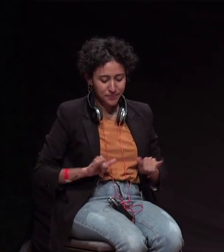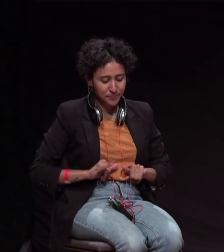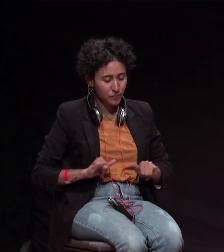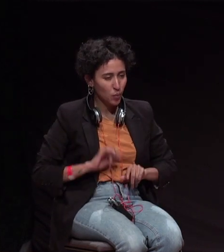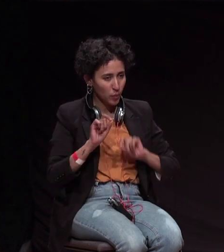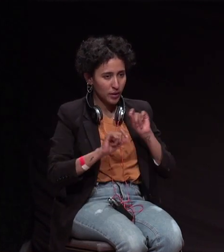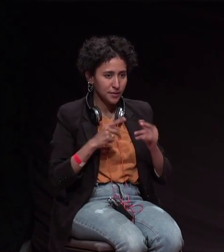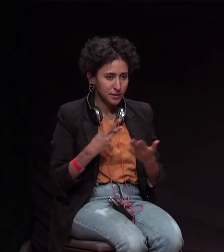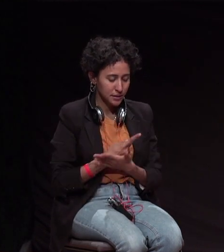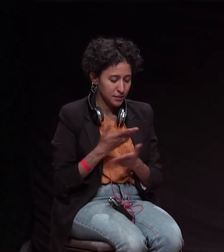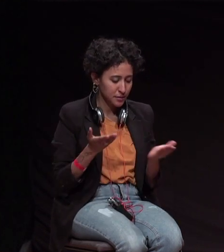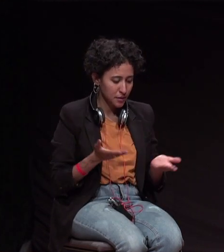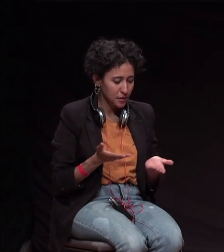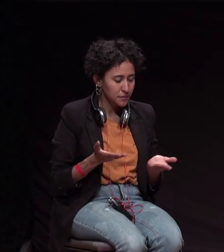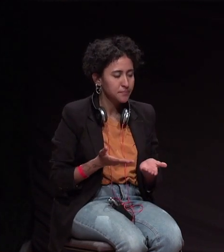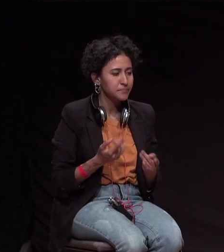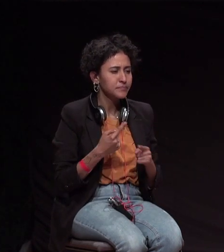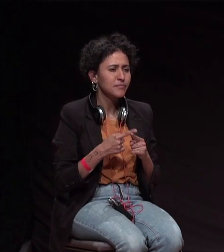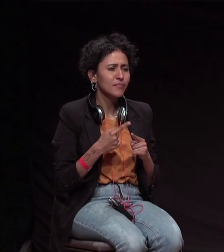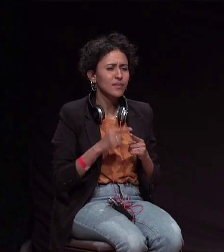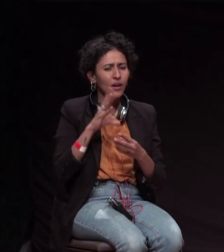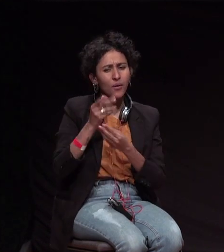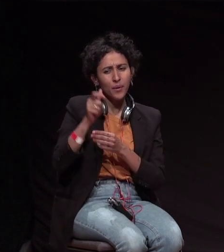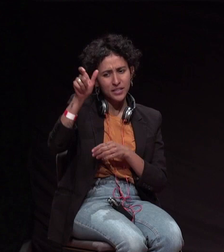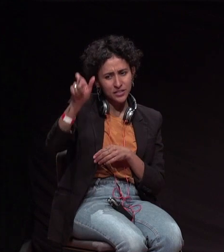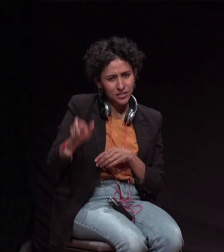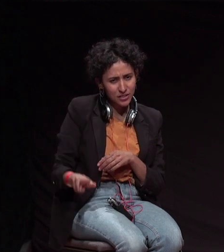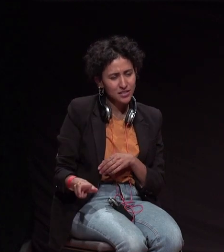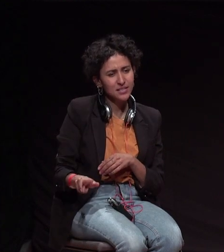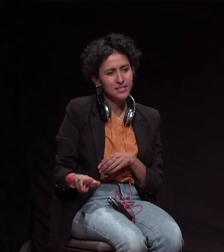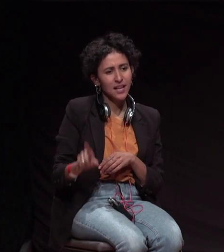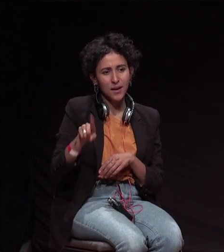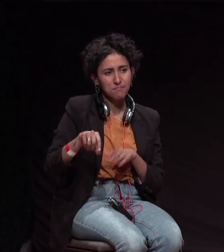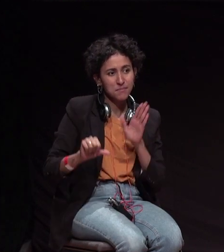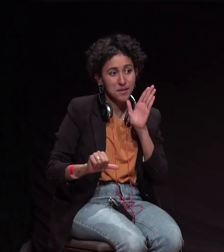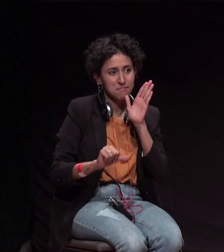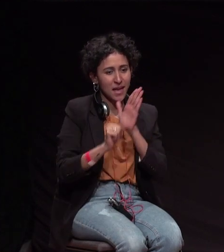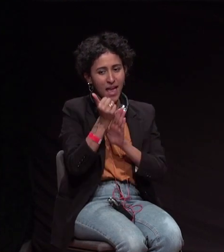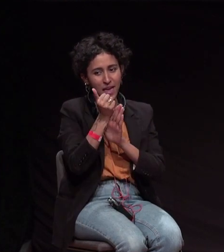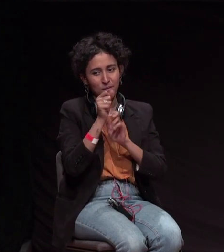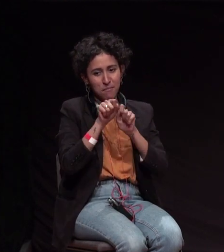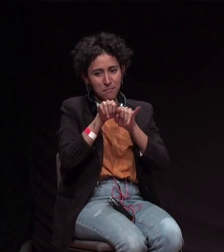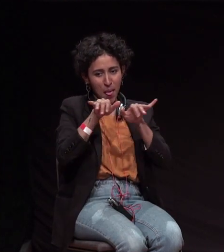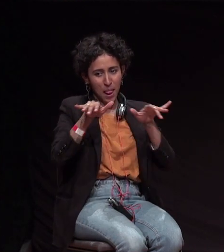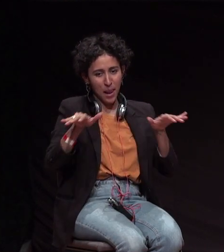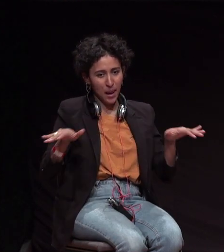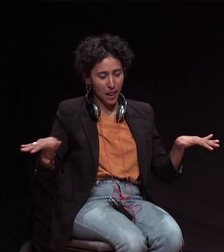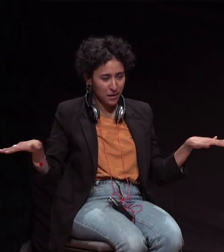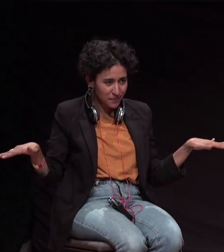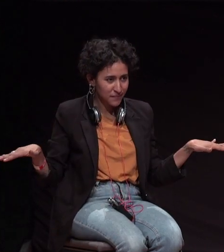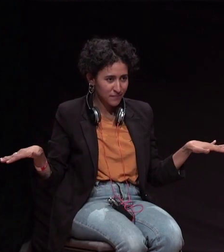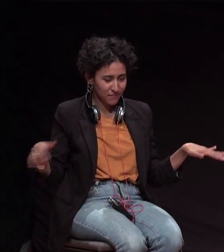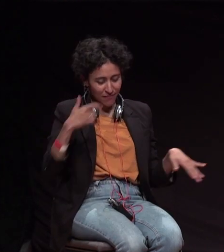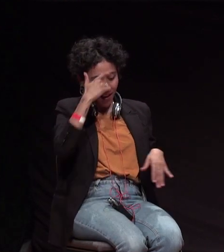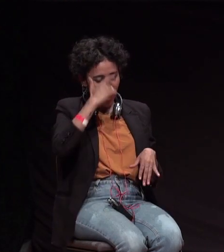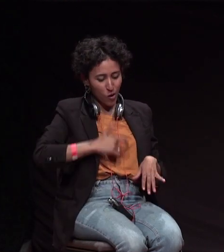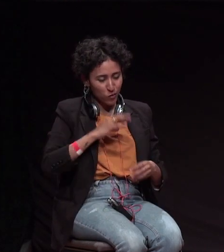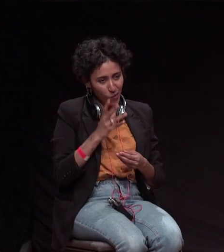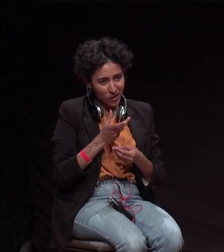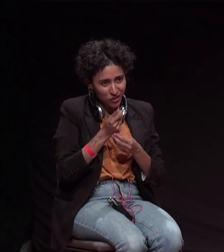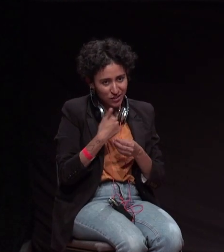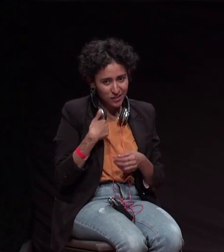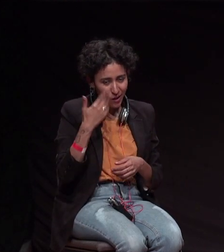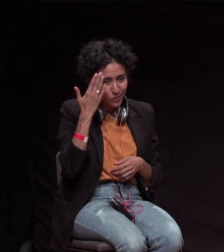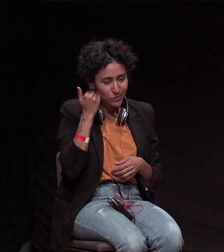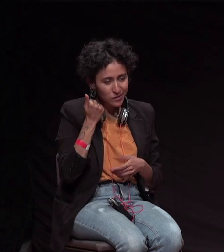right now. I mean, artists are usually the first wave of gentrifiers in neighborhoods, period. Like, I'm an artist. I have an MFA. I have to hold